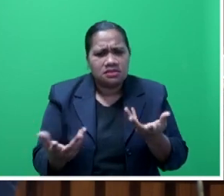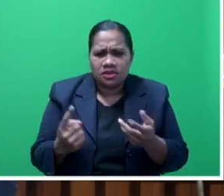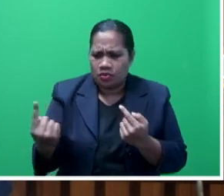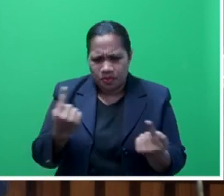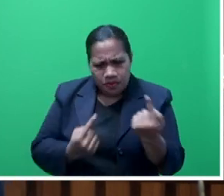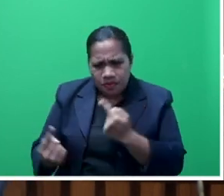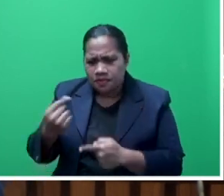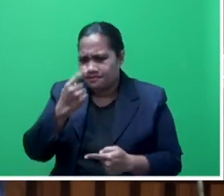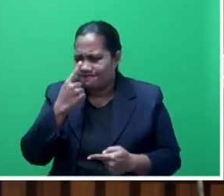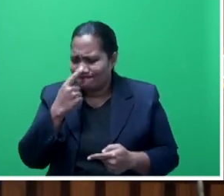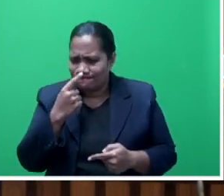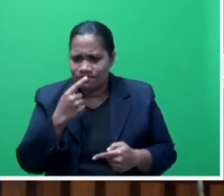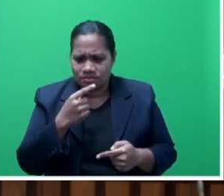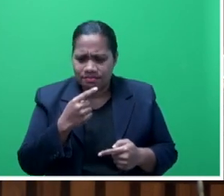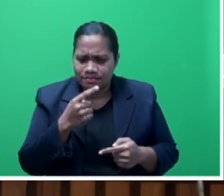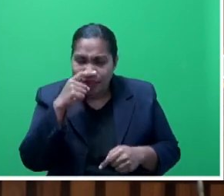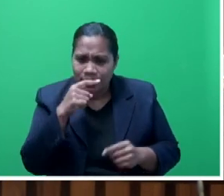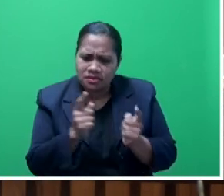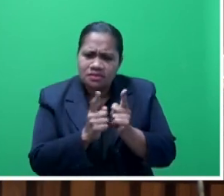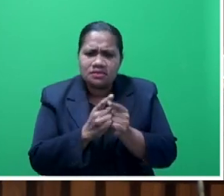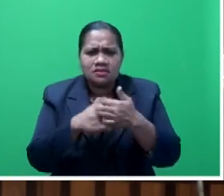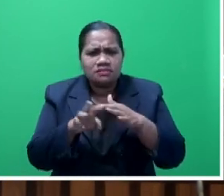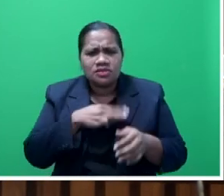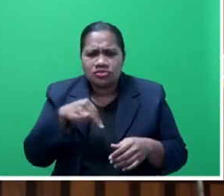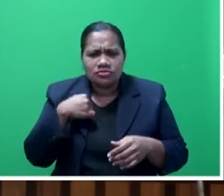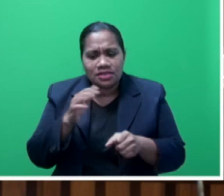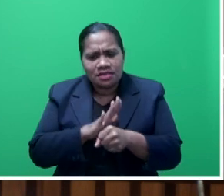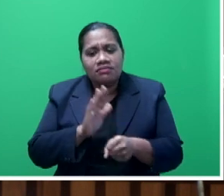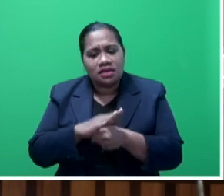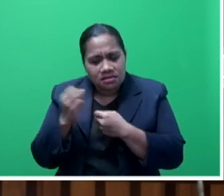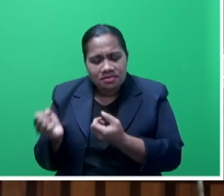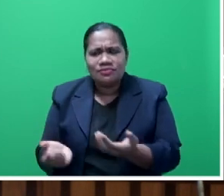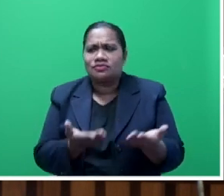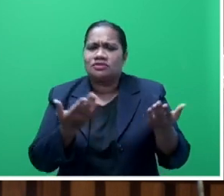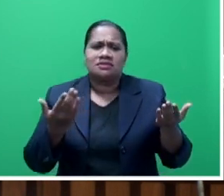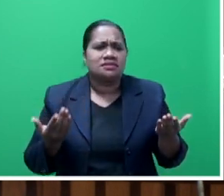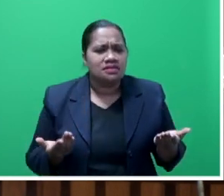seen people in the ministry, have made formal submissions. Mr. Speaker, sir,